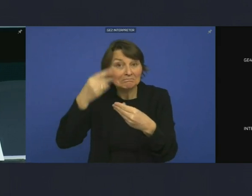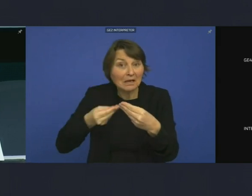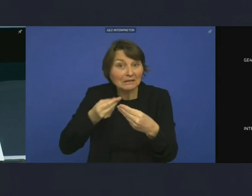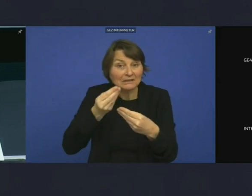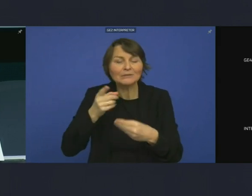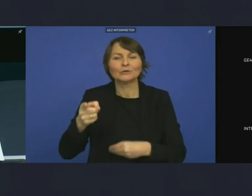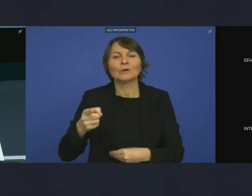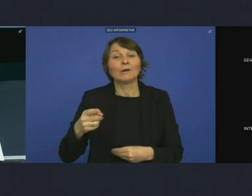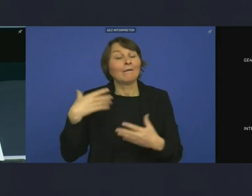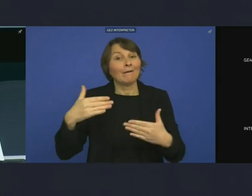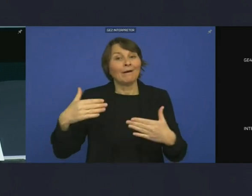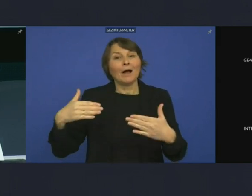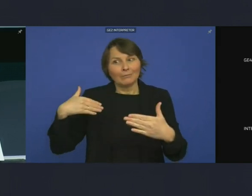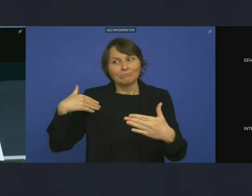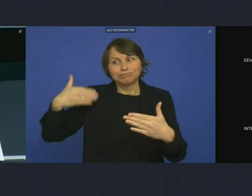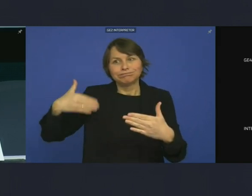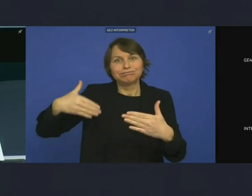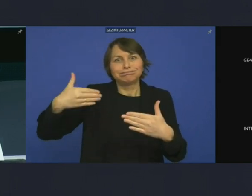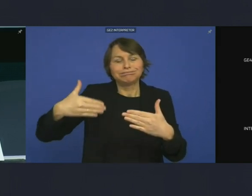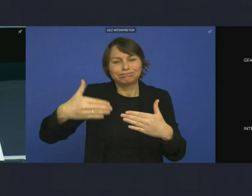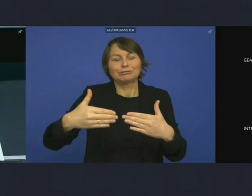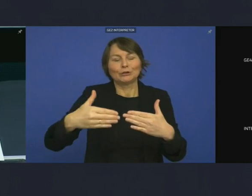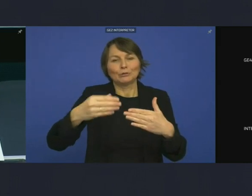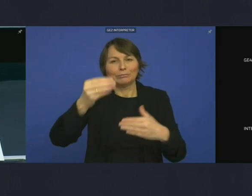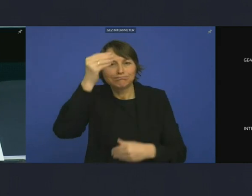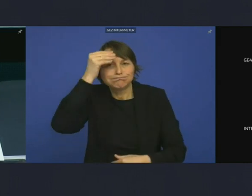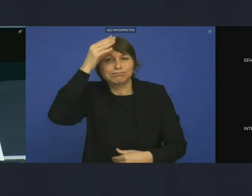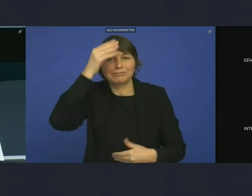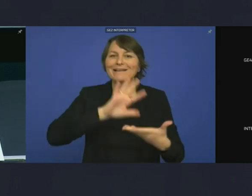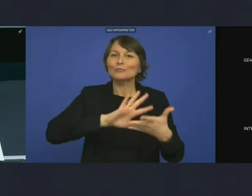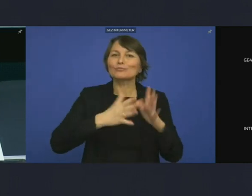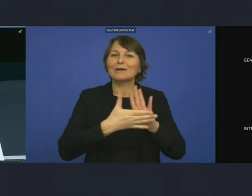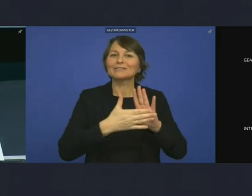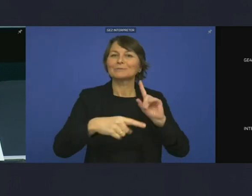and fruitful experience in the field of Erasmus Plus sport. So Luciano, please.